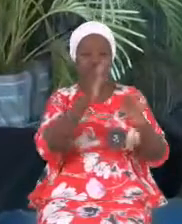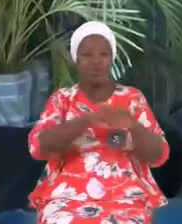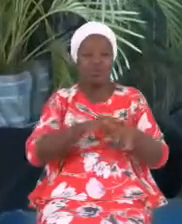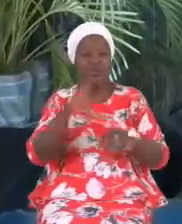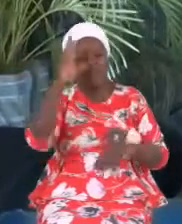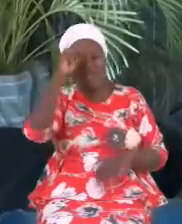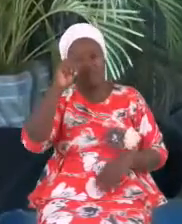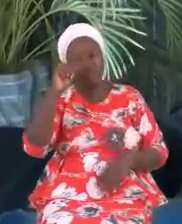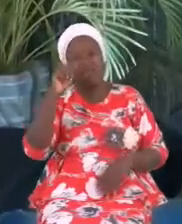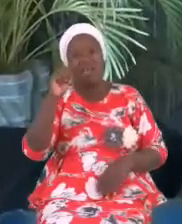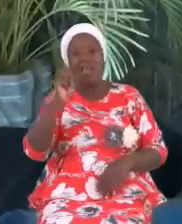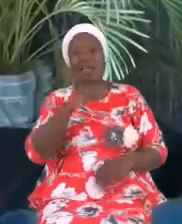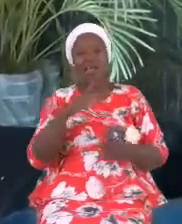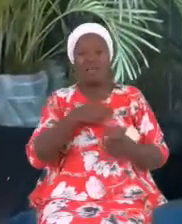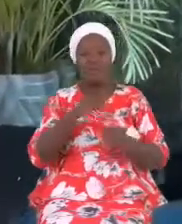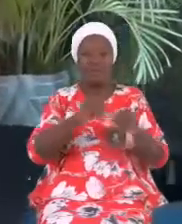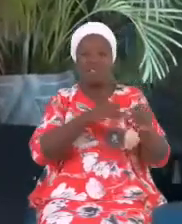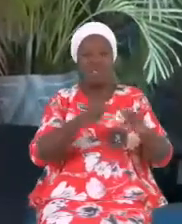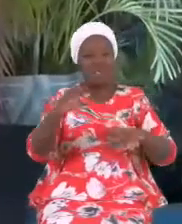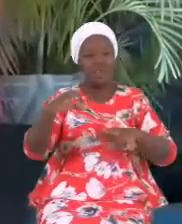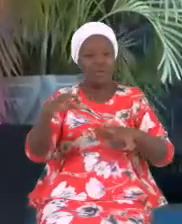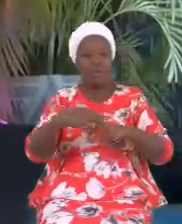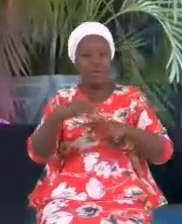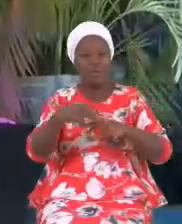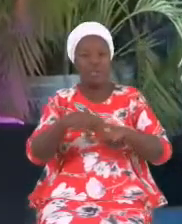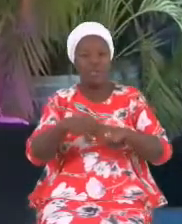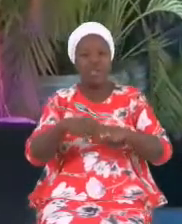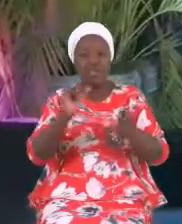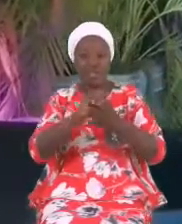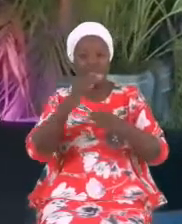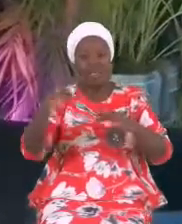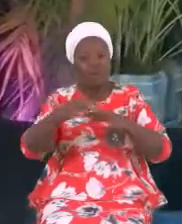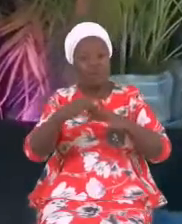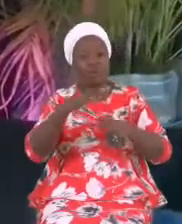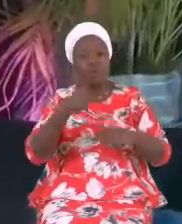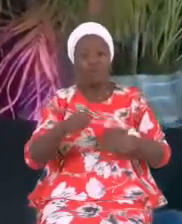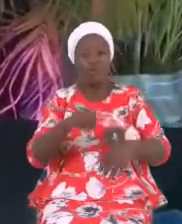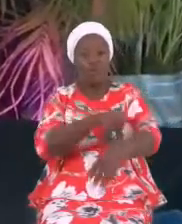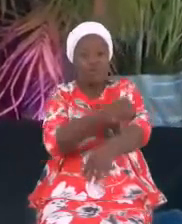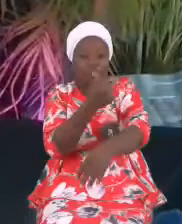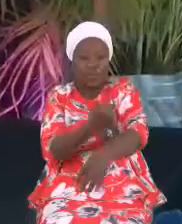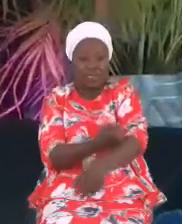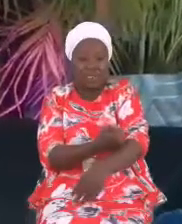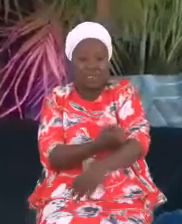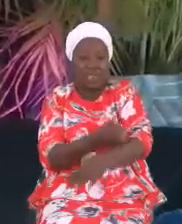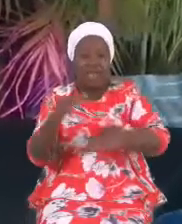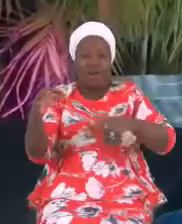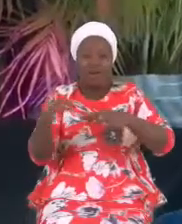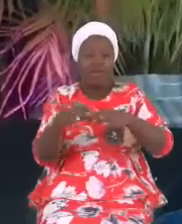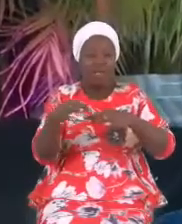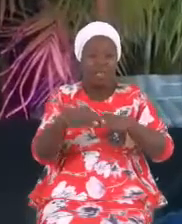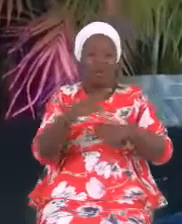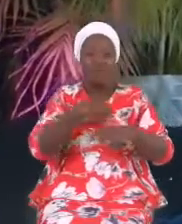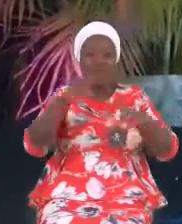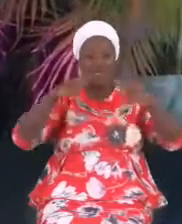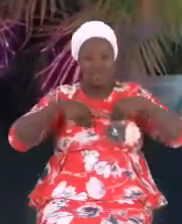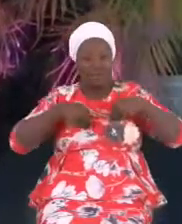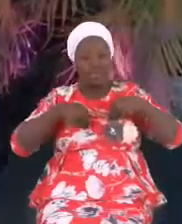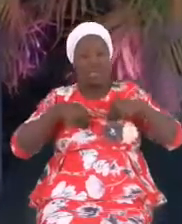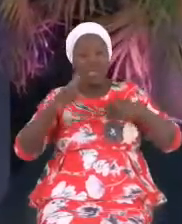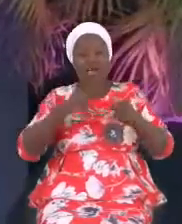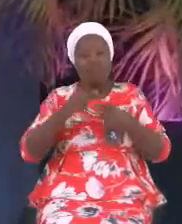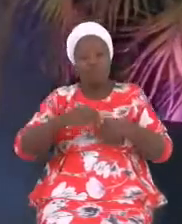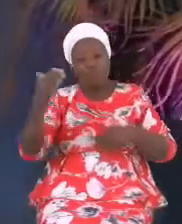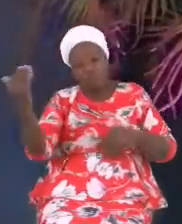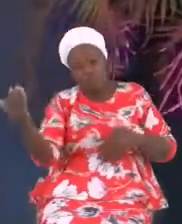and put it on him and put a ring. That's the ring of authority, of acceptance, of welcoming him back home,